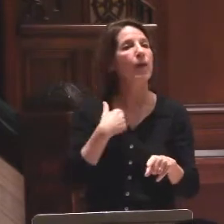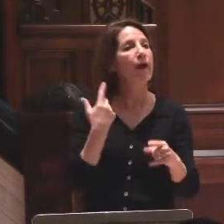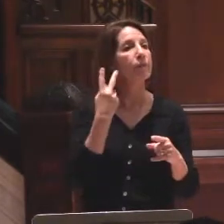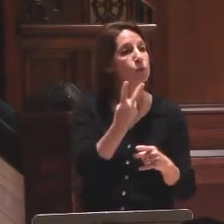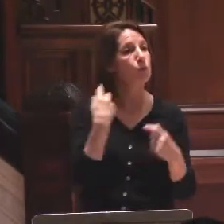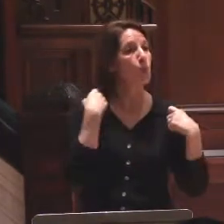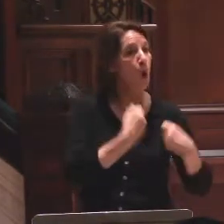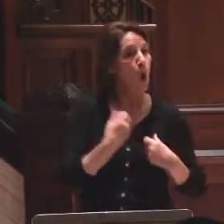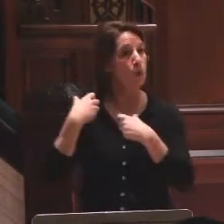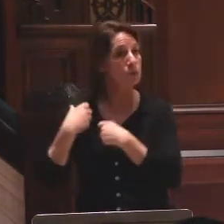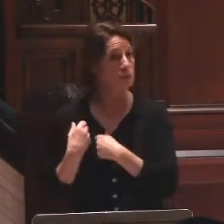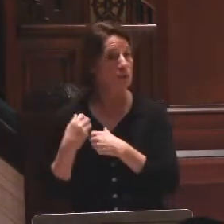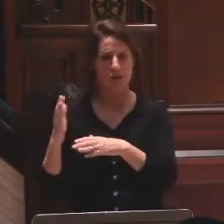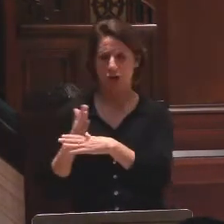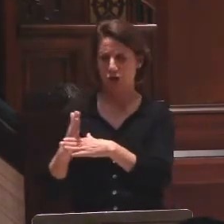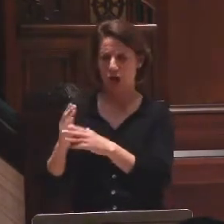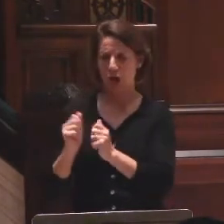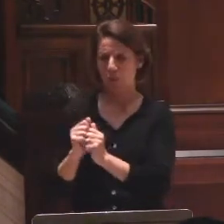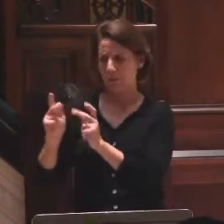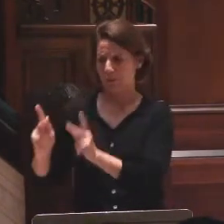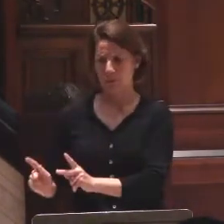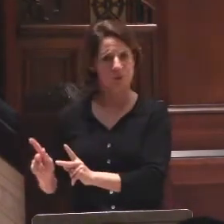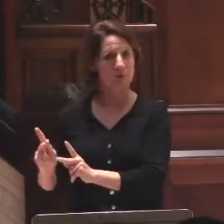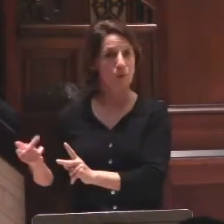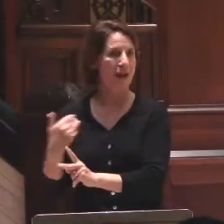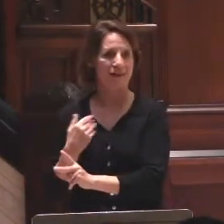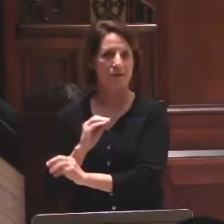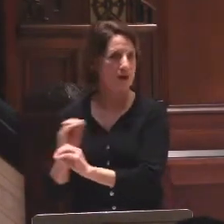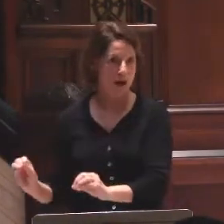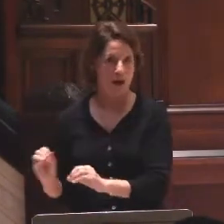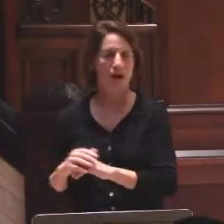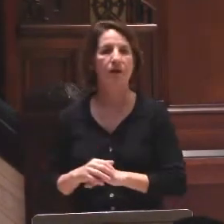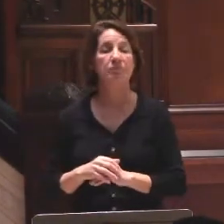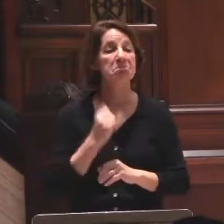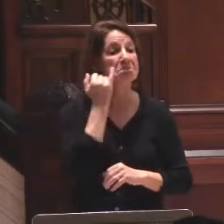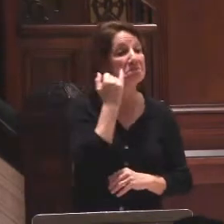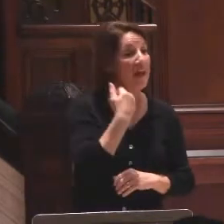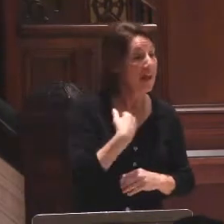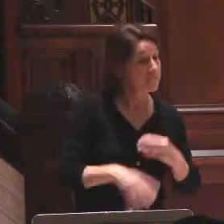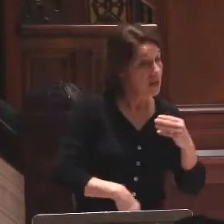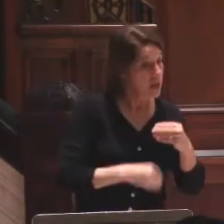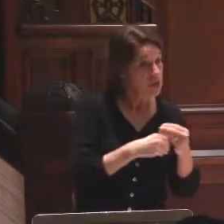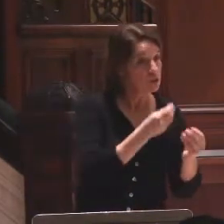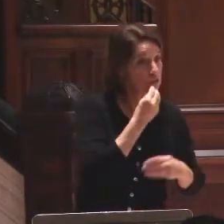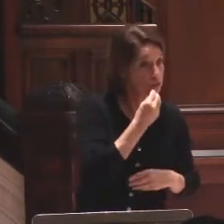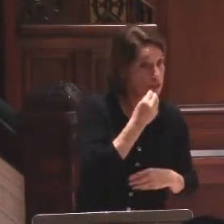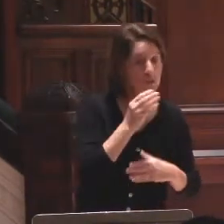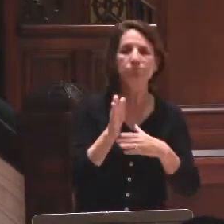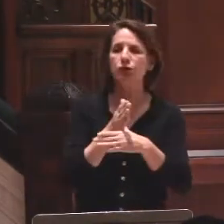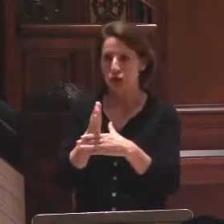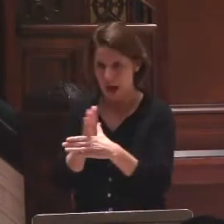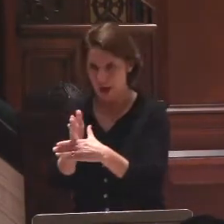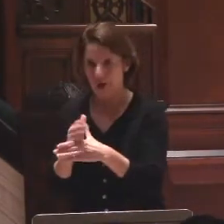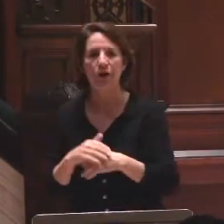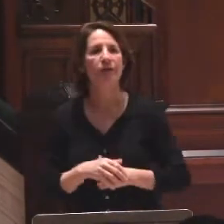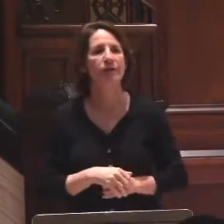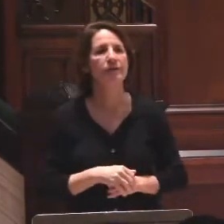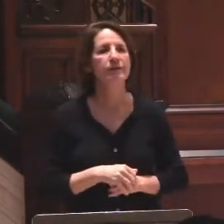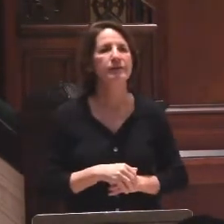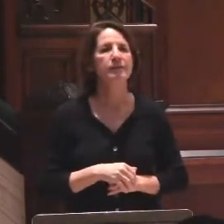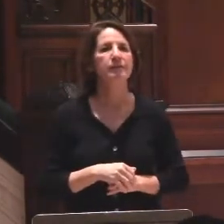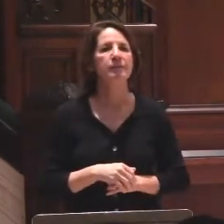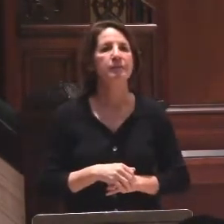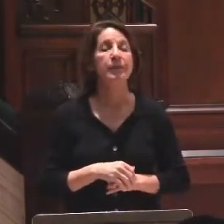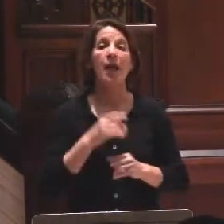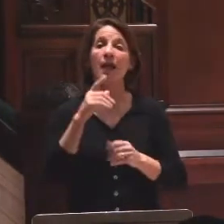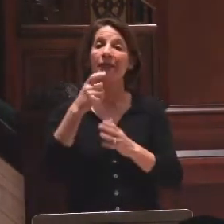should share with the person who has no coat. Whoever has extra food should share."